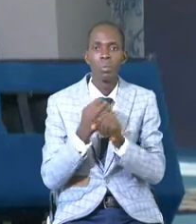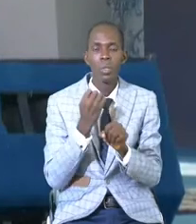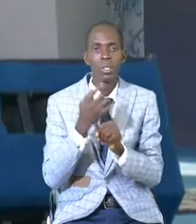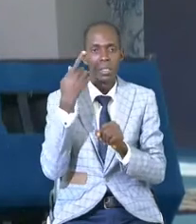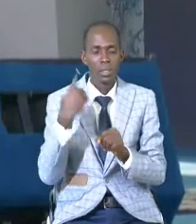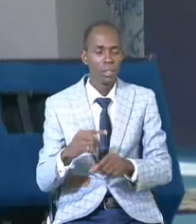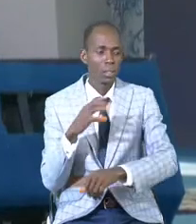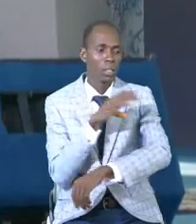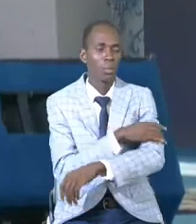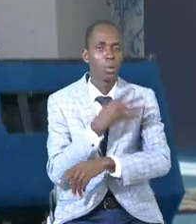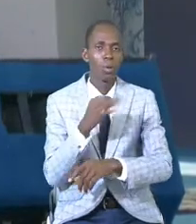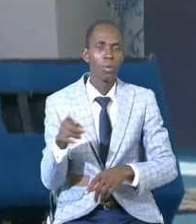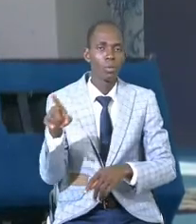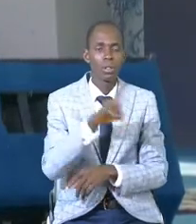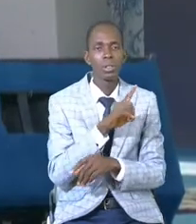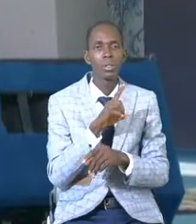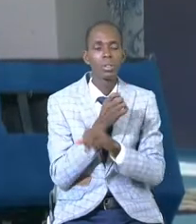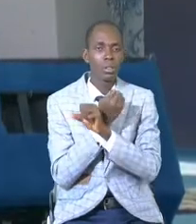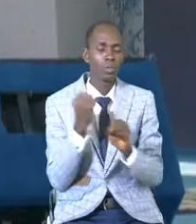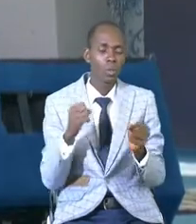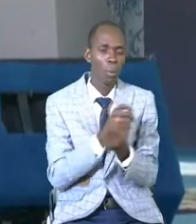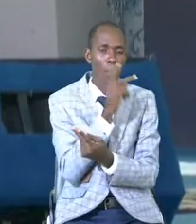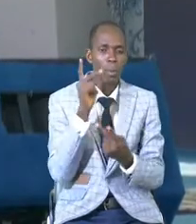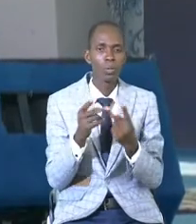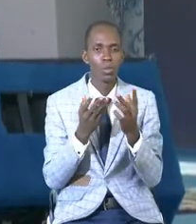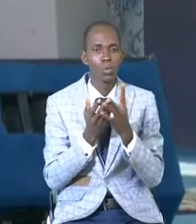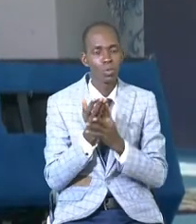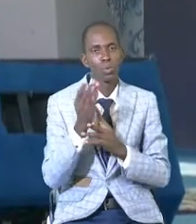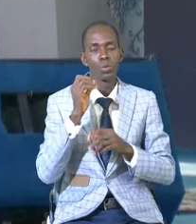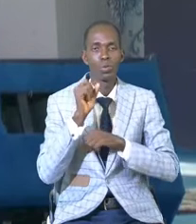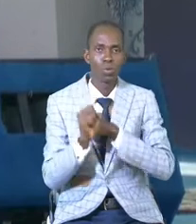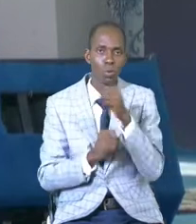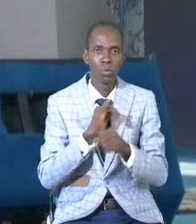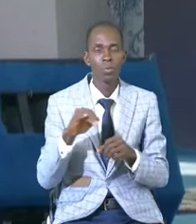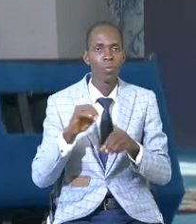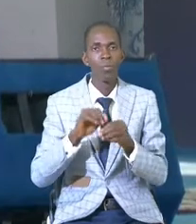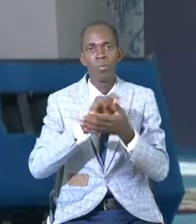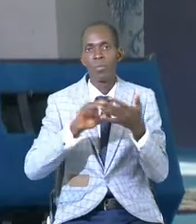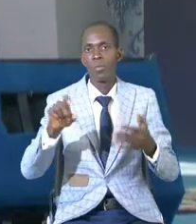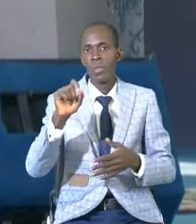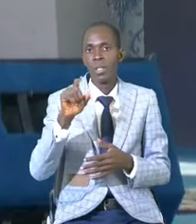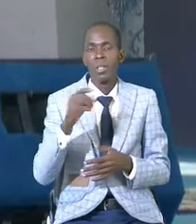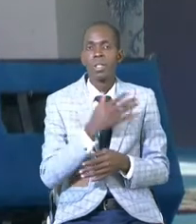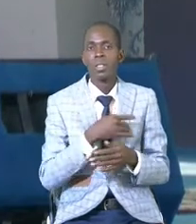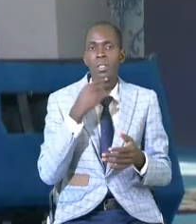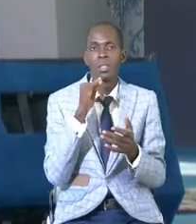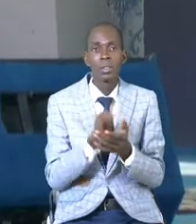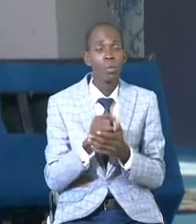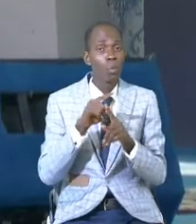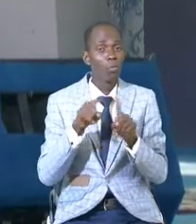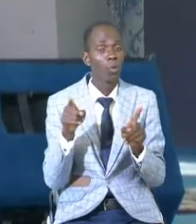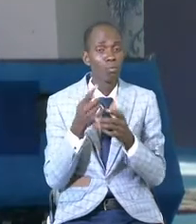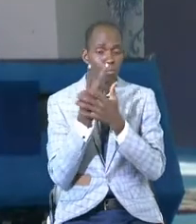salvation perfect through sufferings. And then in verse 11, it tells us, and it says, for both he